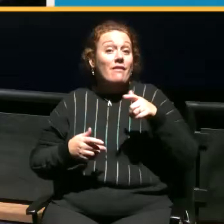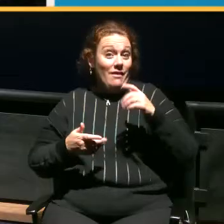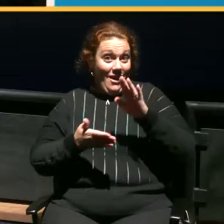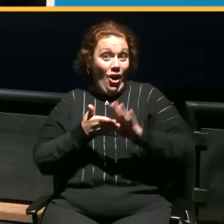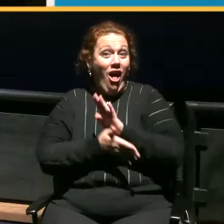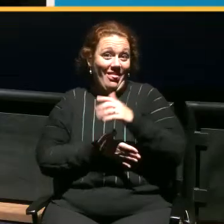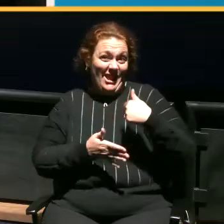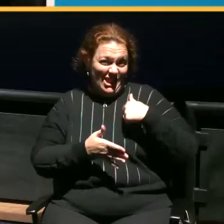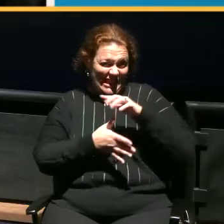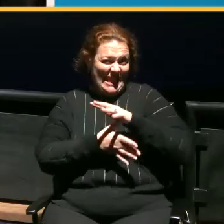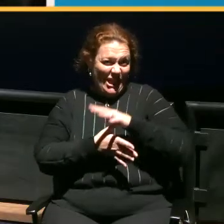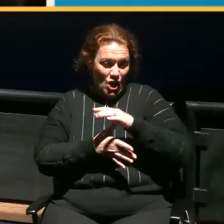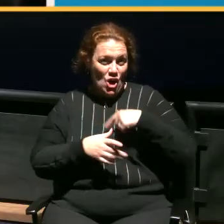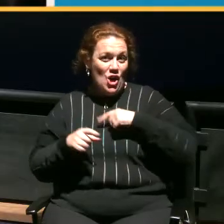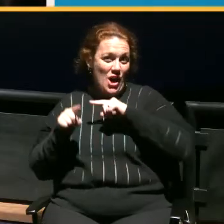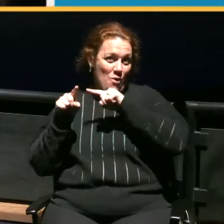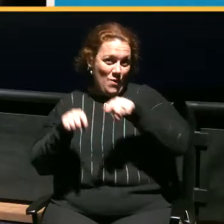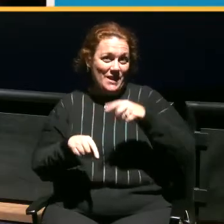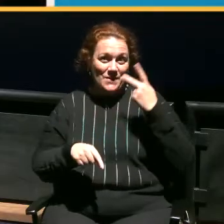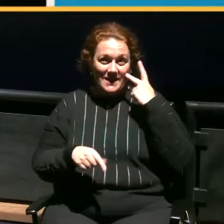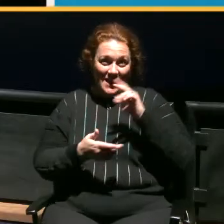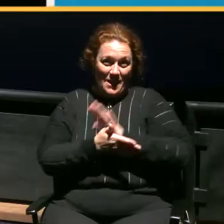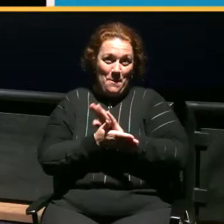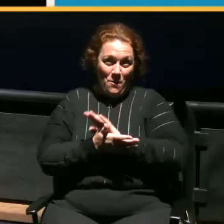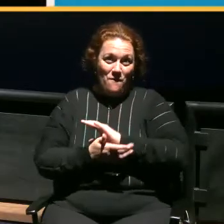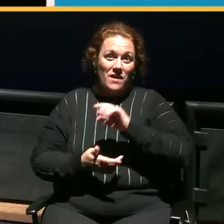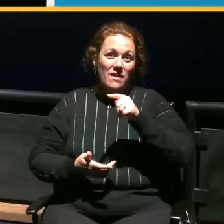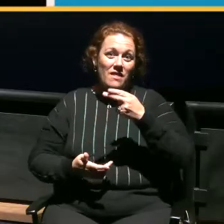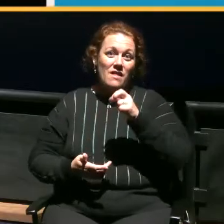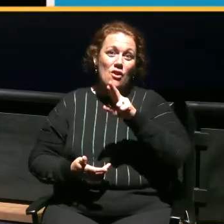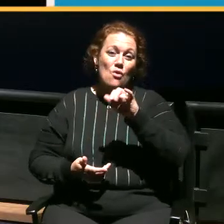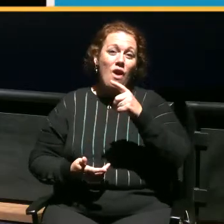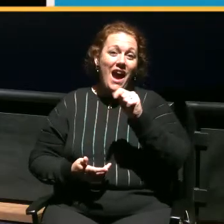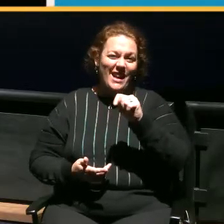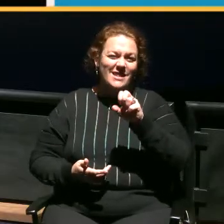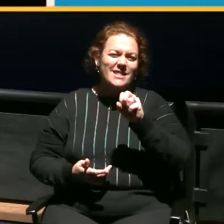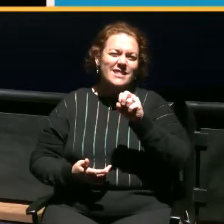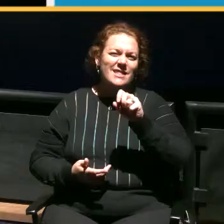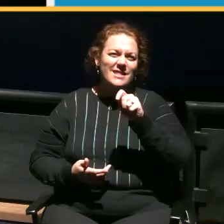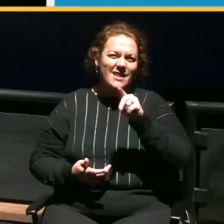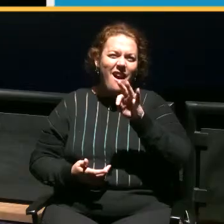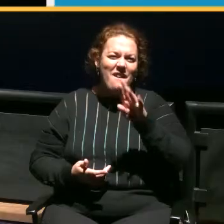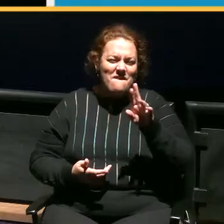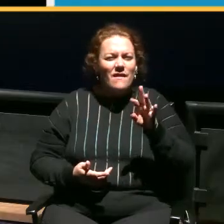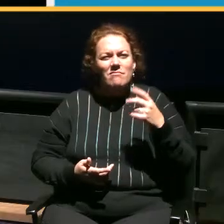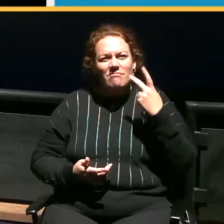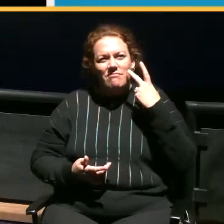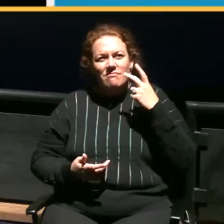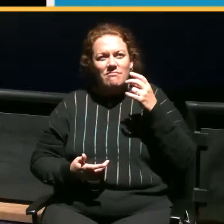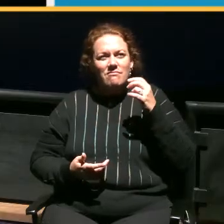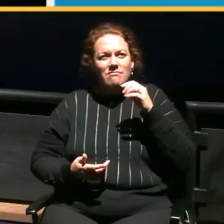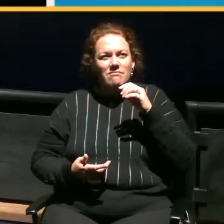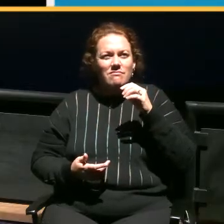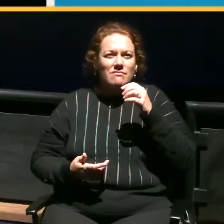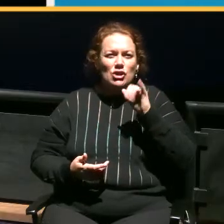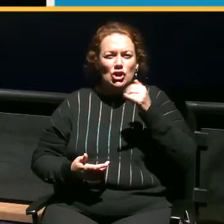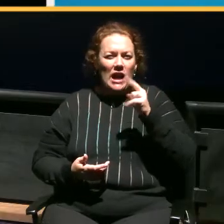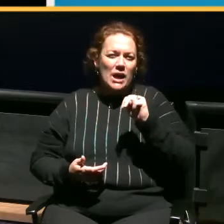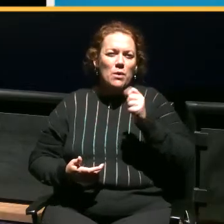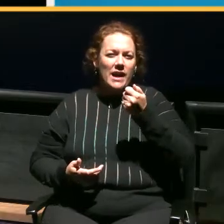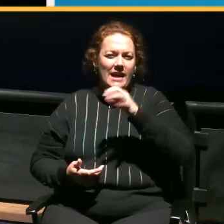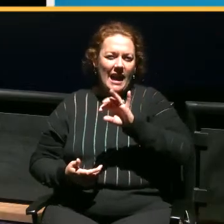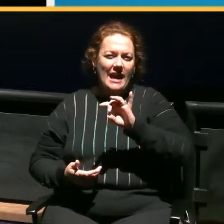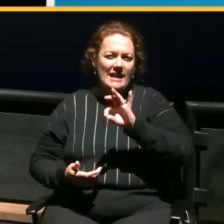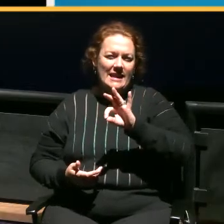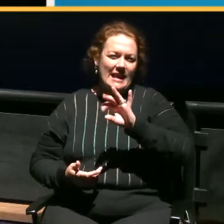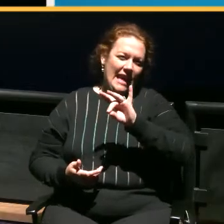that came out in, I think it was in 1983. It might have come out, but I saw it like in January of 1984. And it was